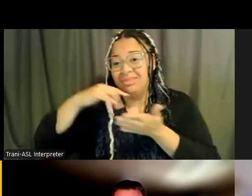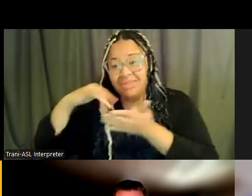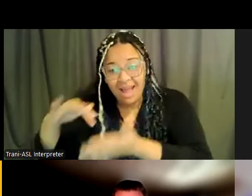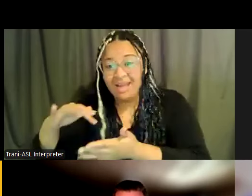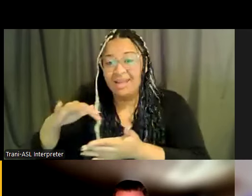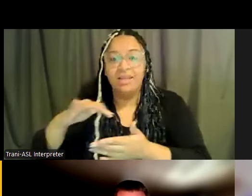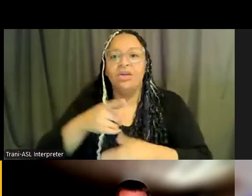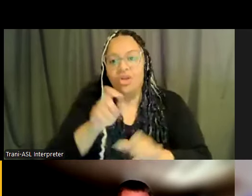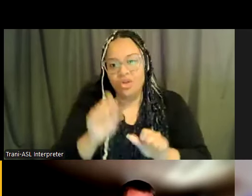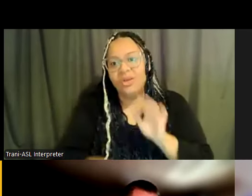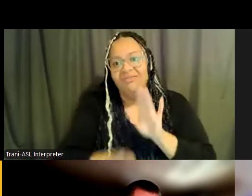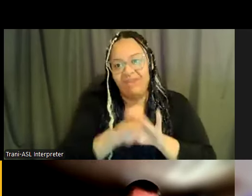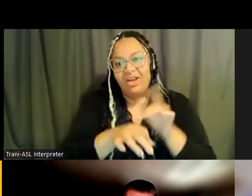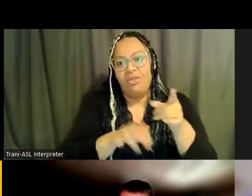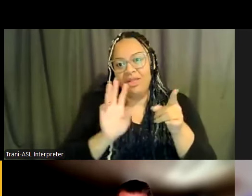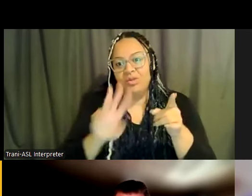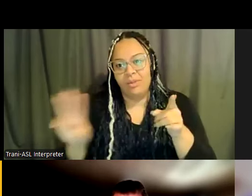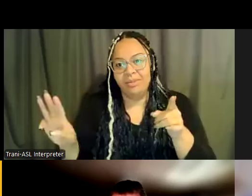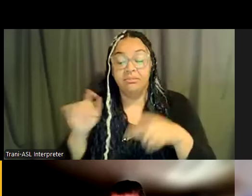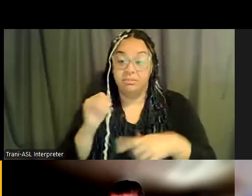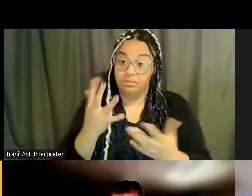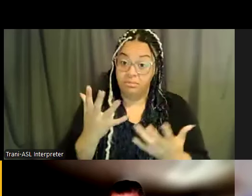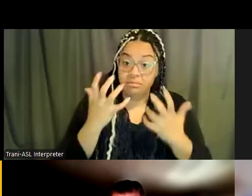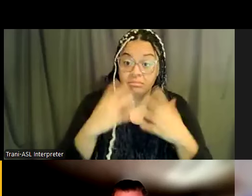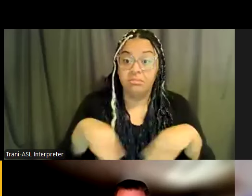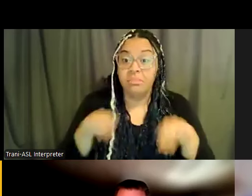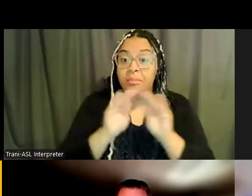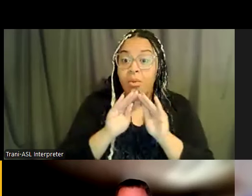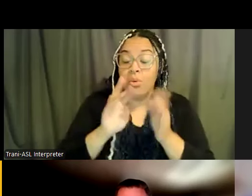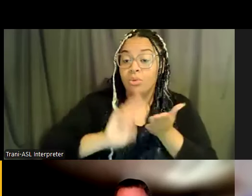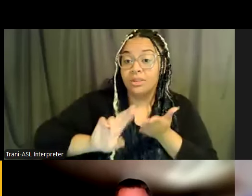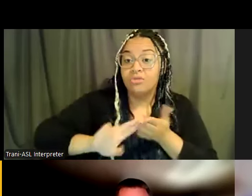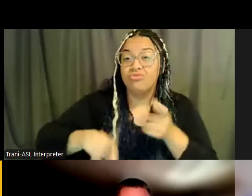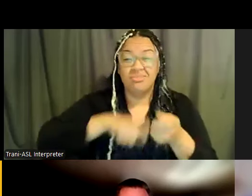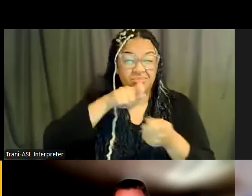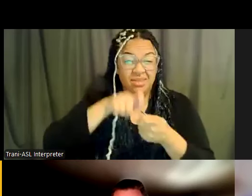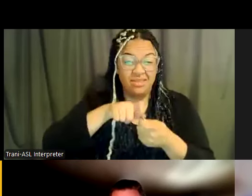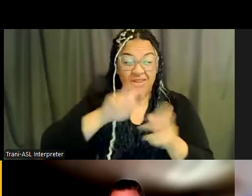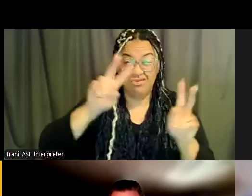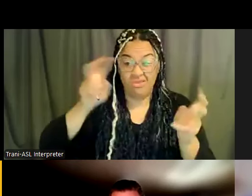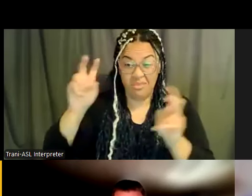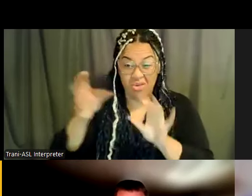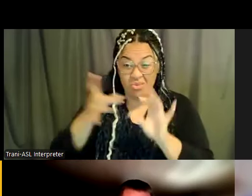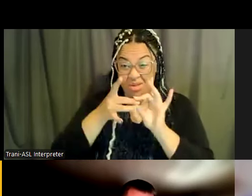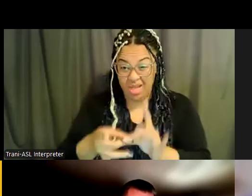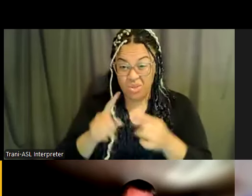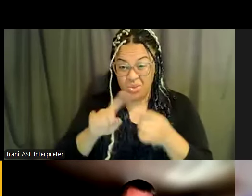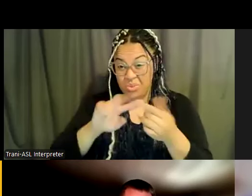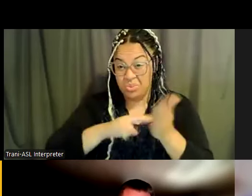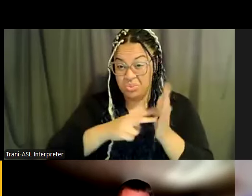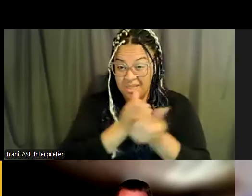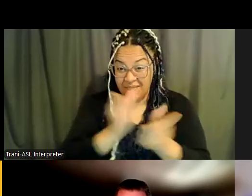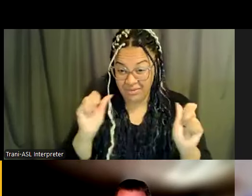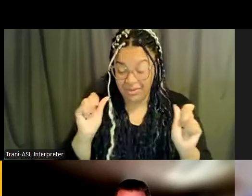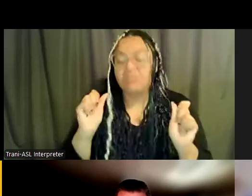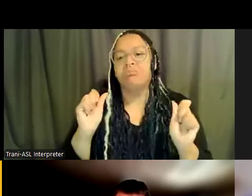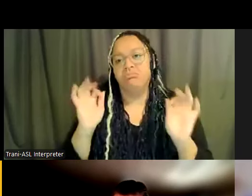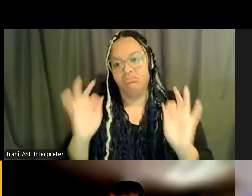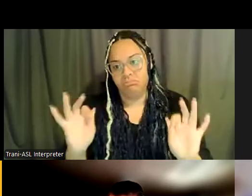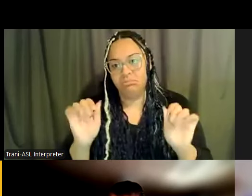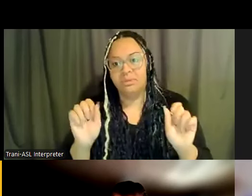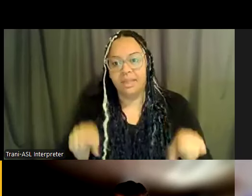find on this website. If you want to find out more research on a specific topic related to mean safety, if you want